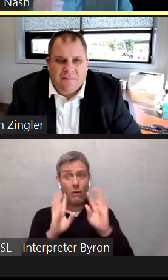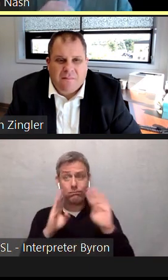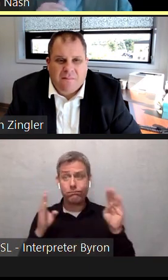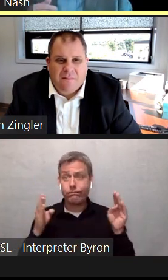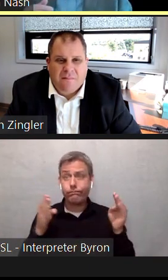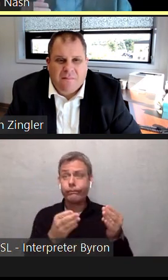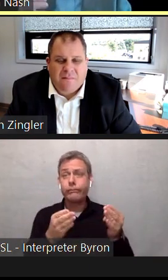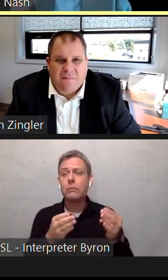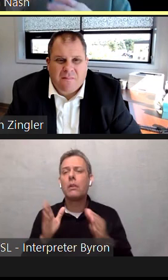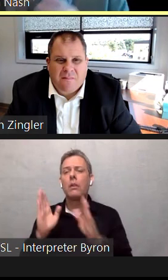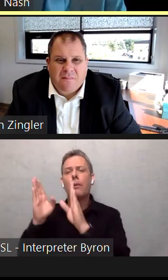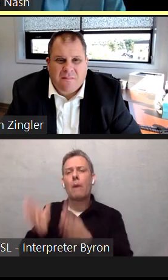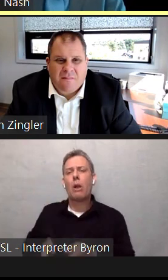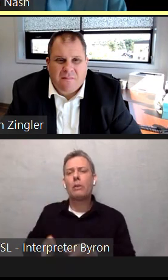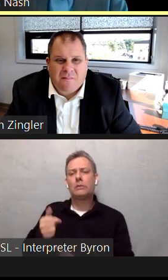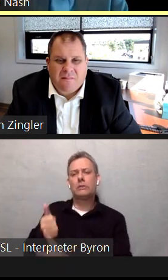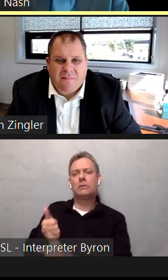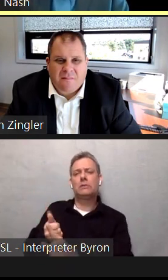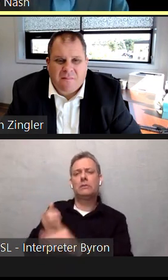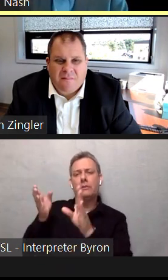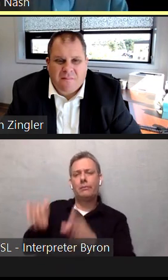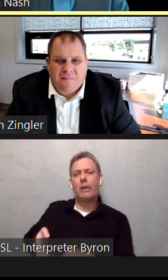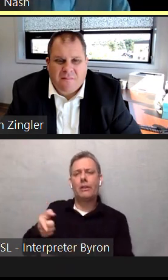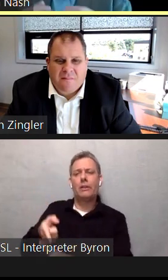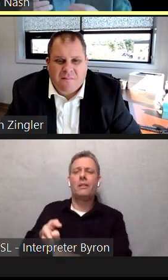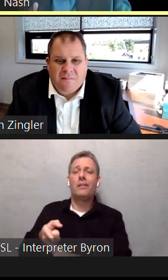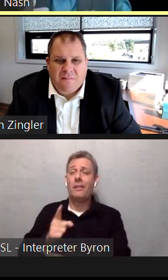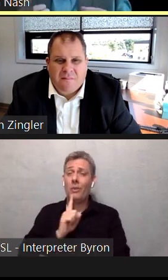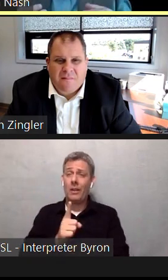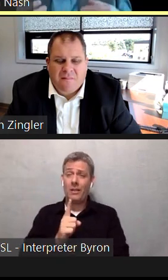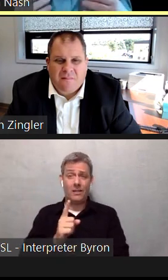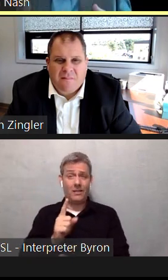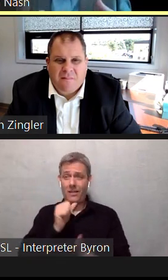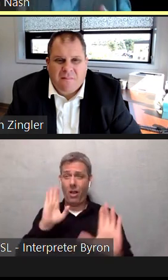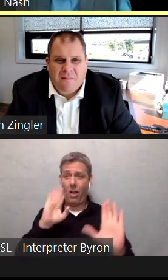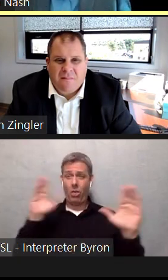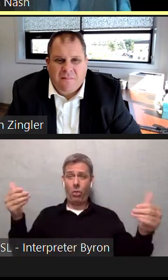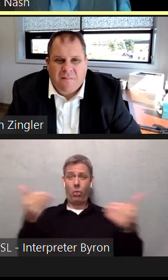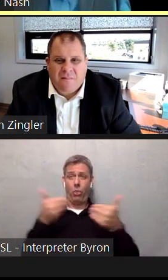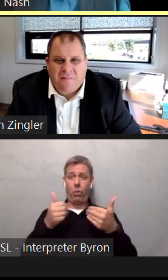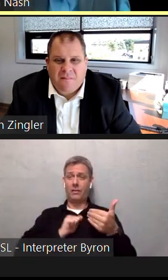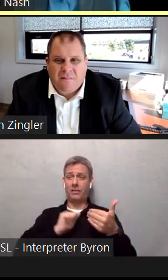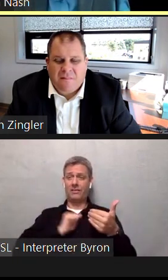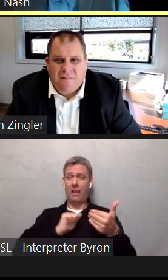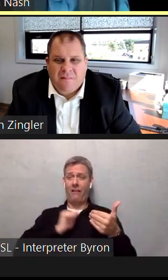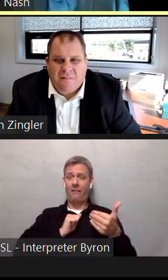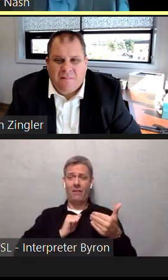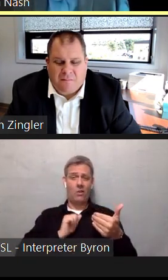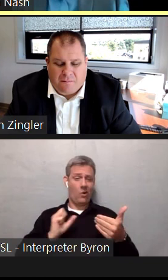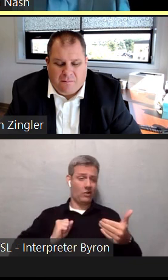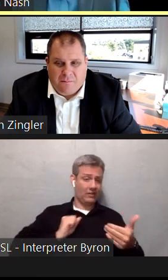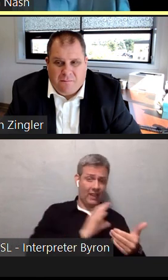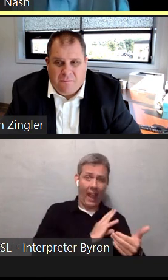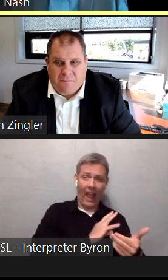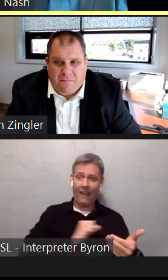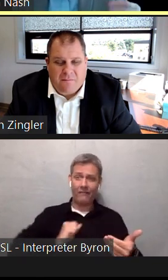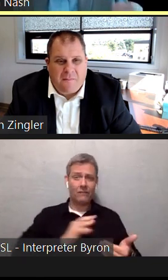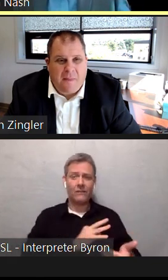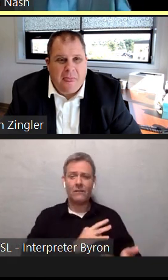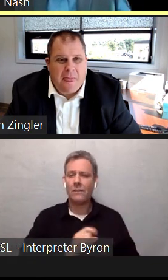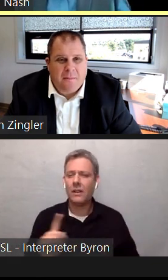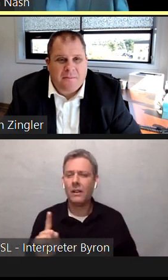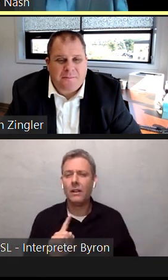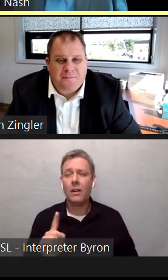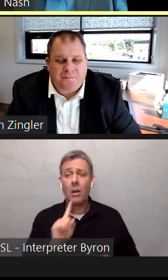that upside down and say our first priority is our staff, as much as our staff are right up there and very highly considered, but the